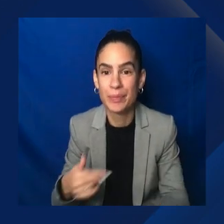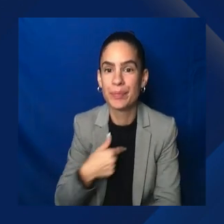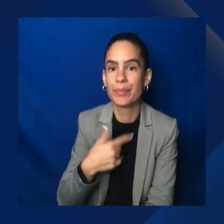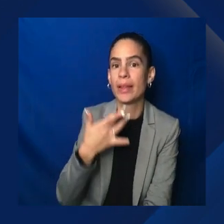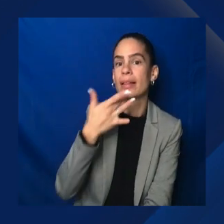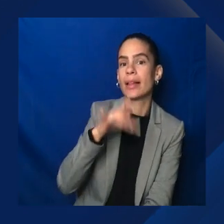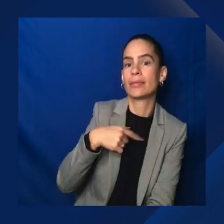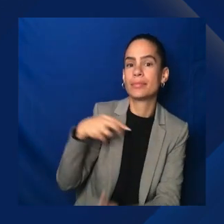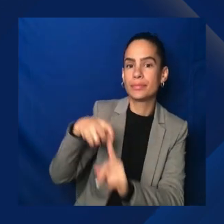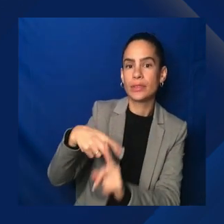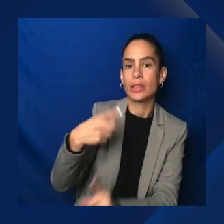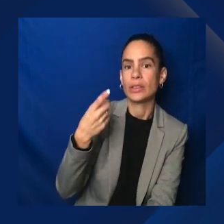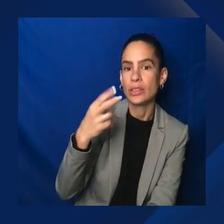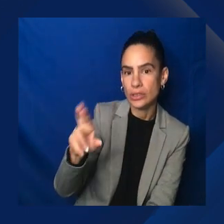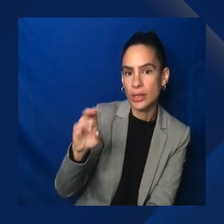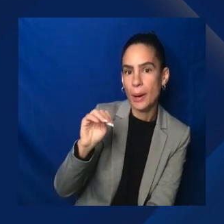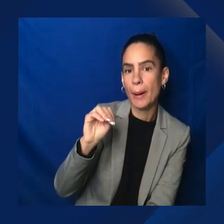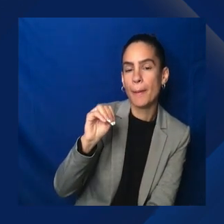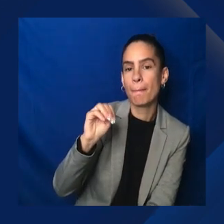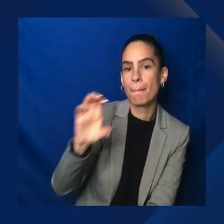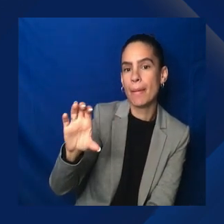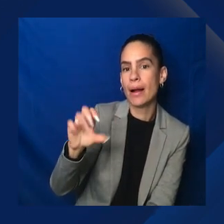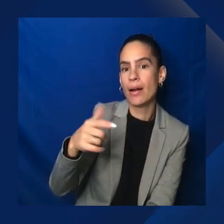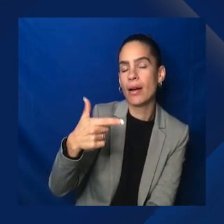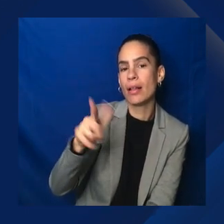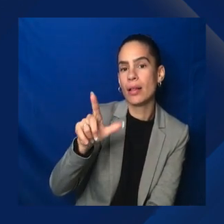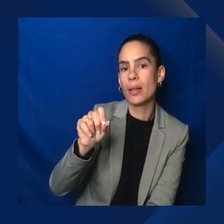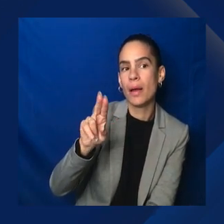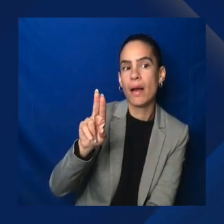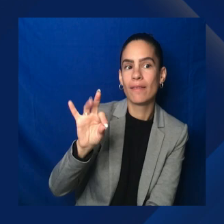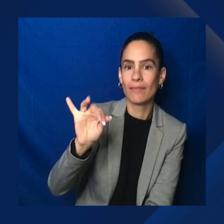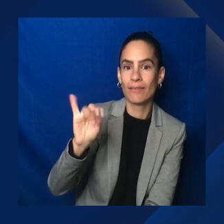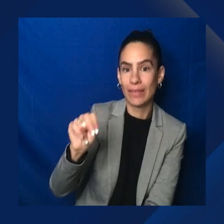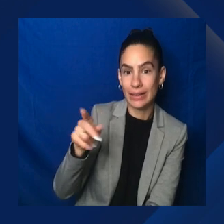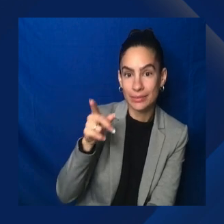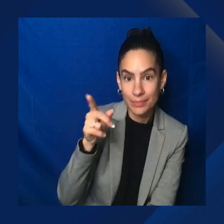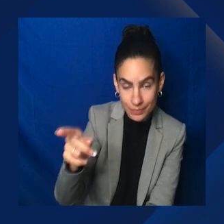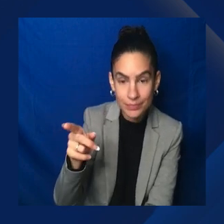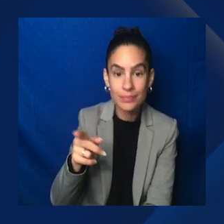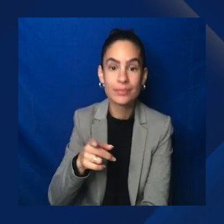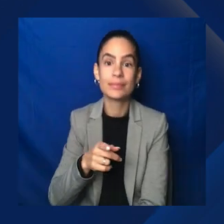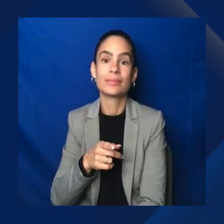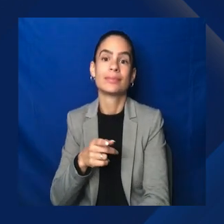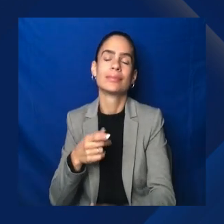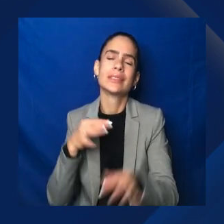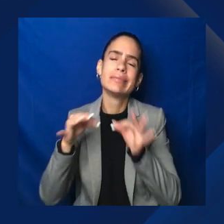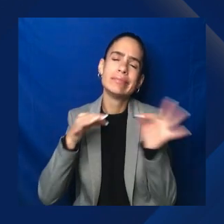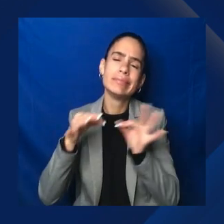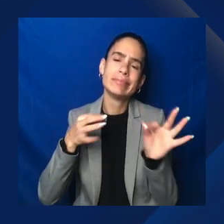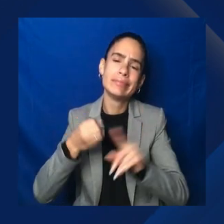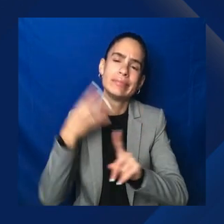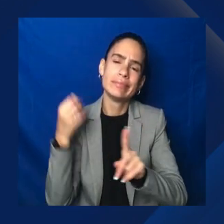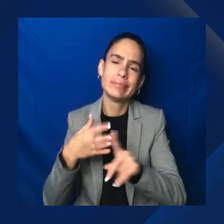and he brought everything into perspective for me. We did all sorts of